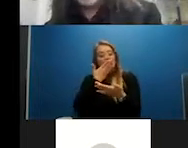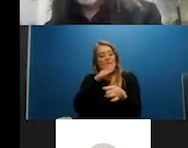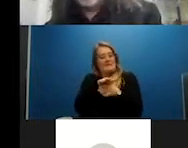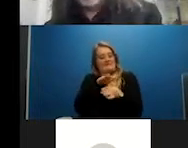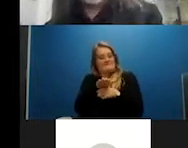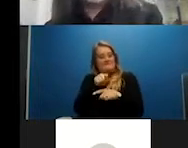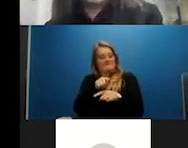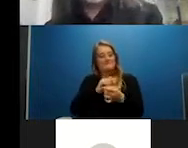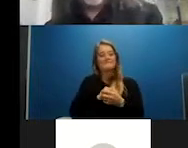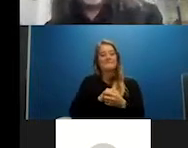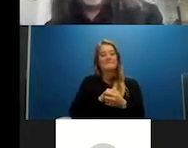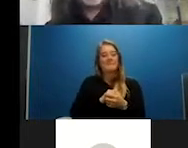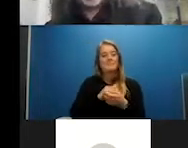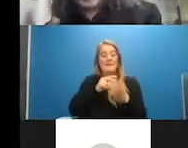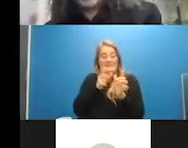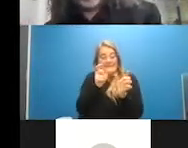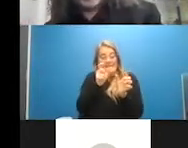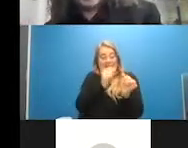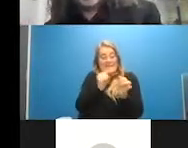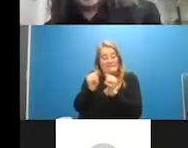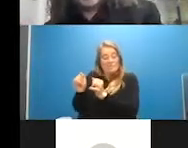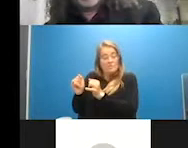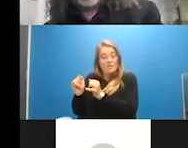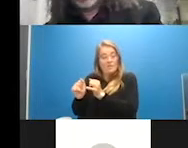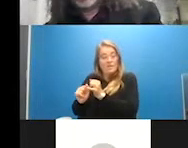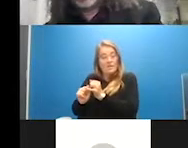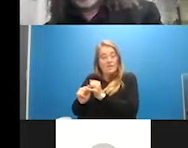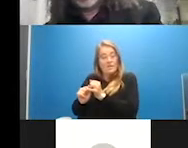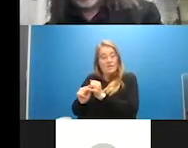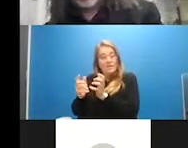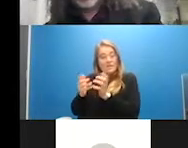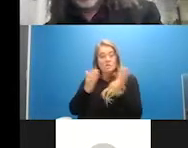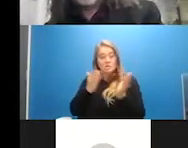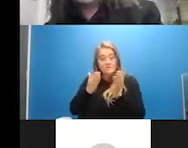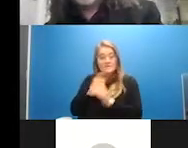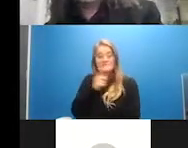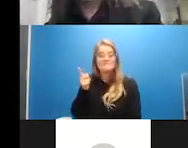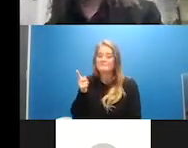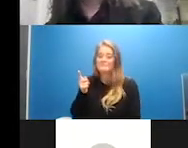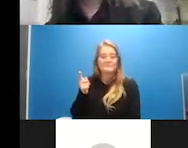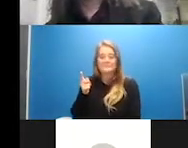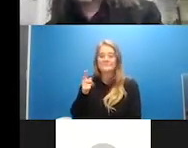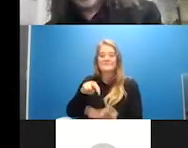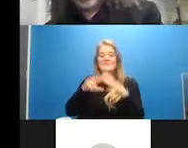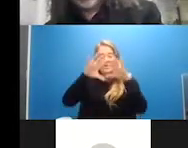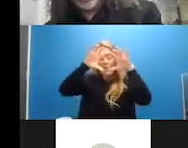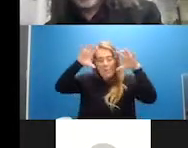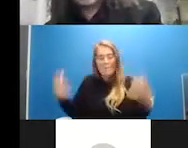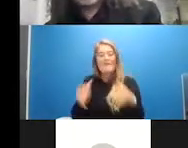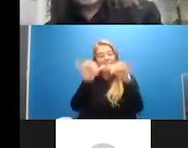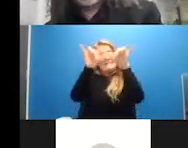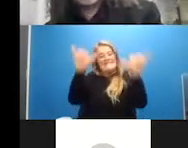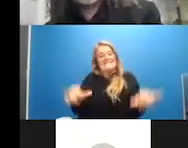the individual members of the various services. I'm speaking about the overarching system